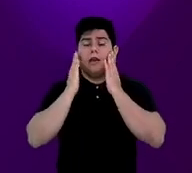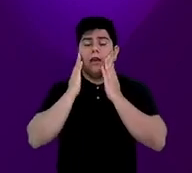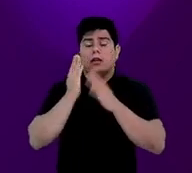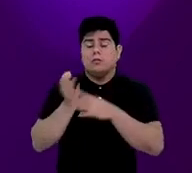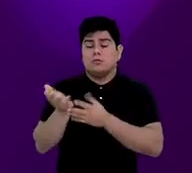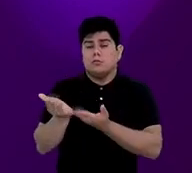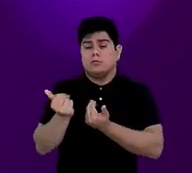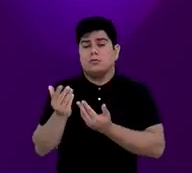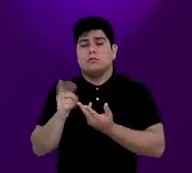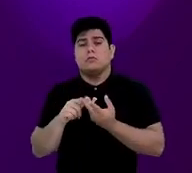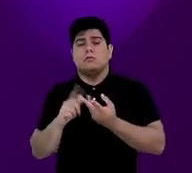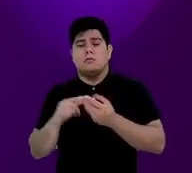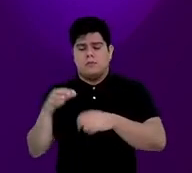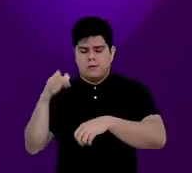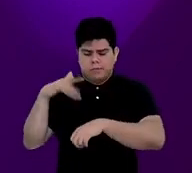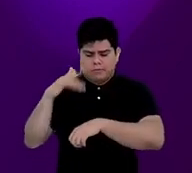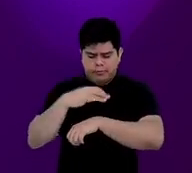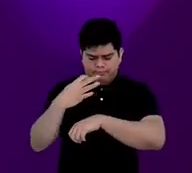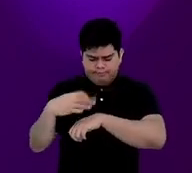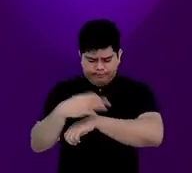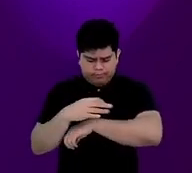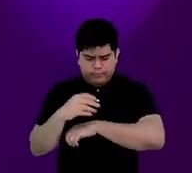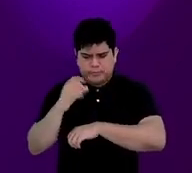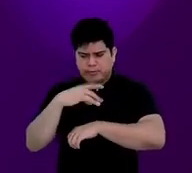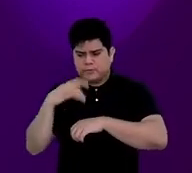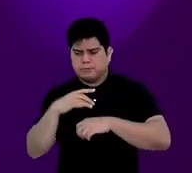good for the ears.